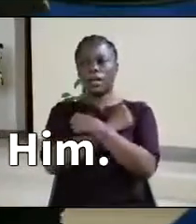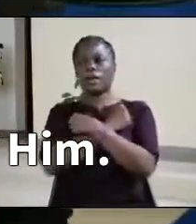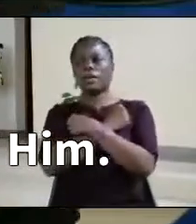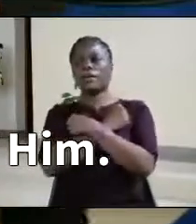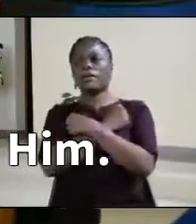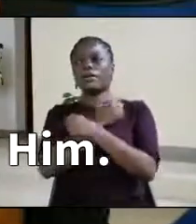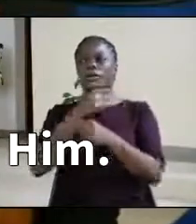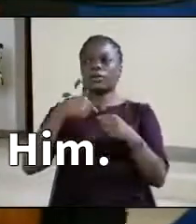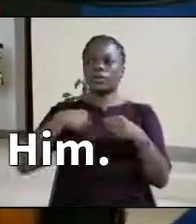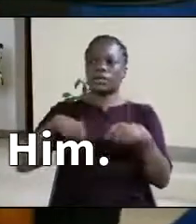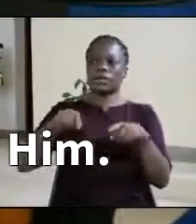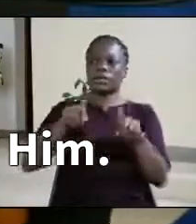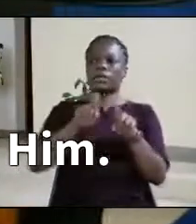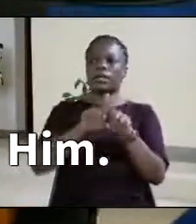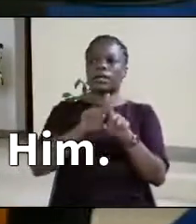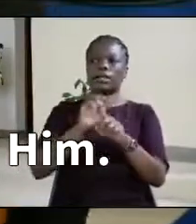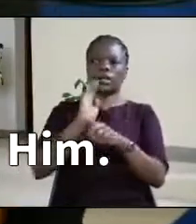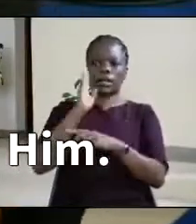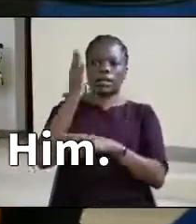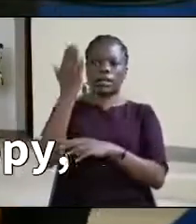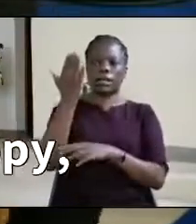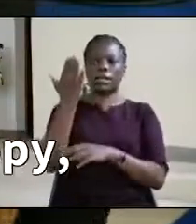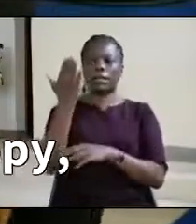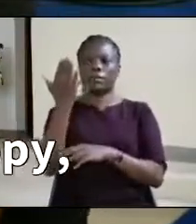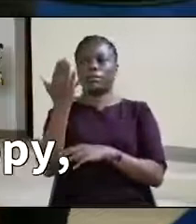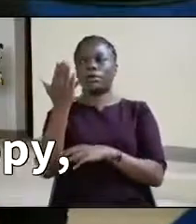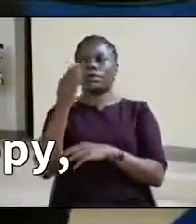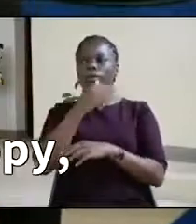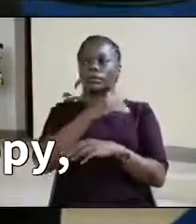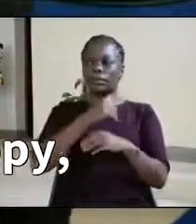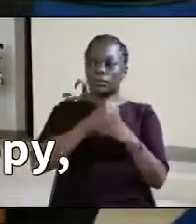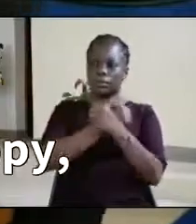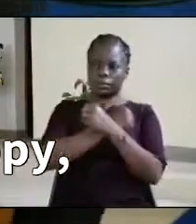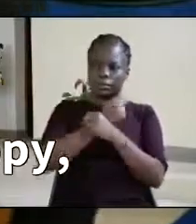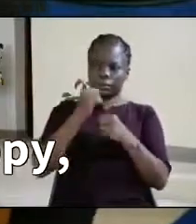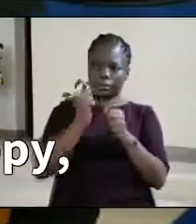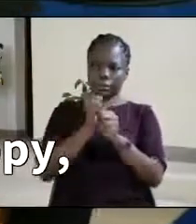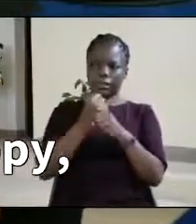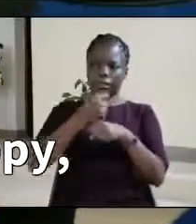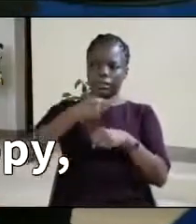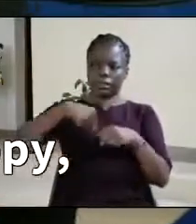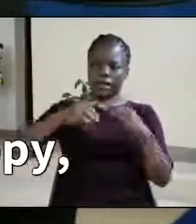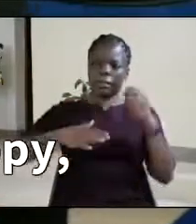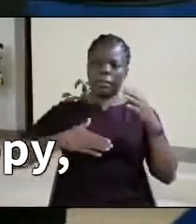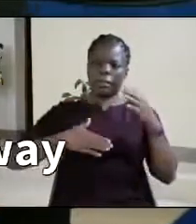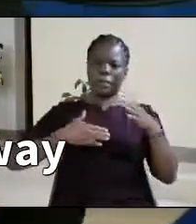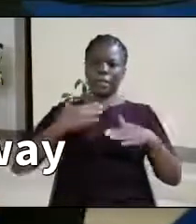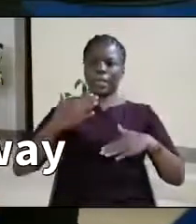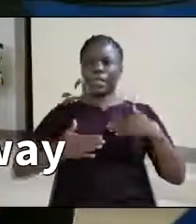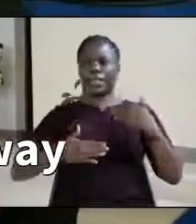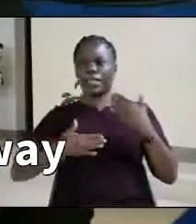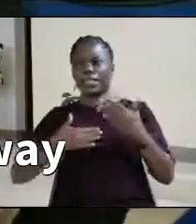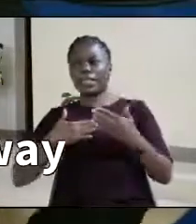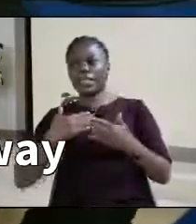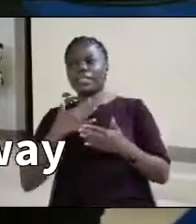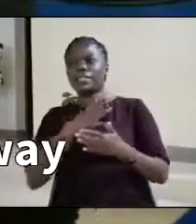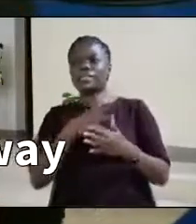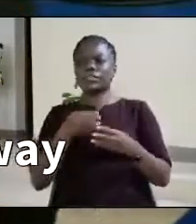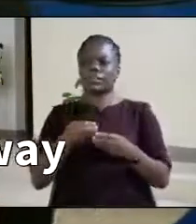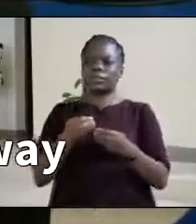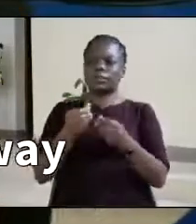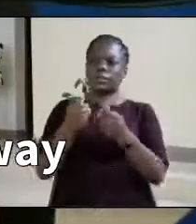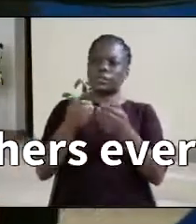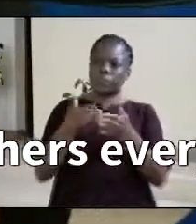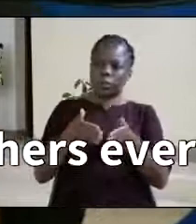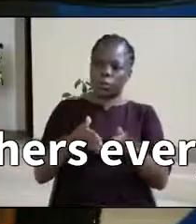is love, we would be like Him. 'Tis love that makes us happy, 'tis love that